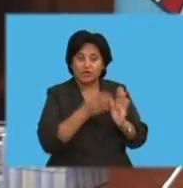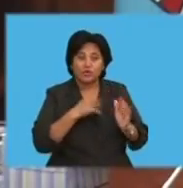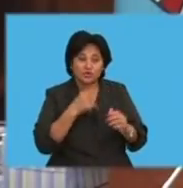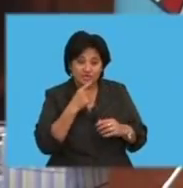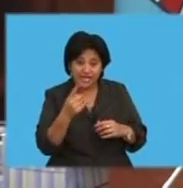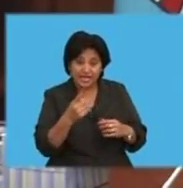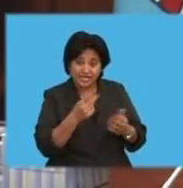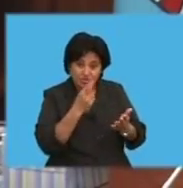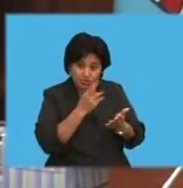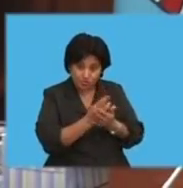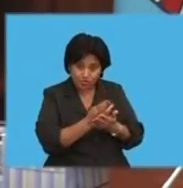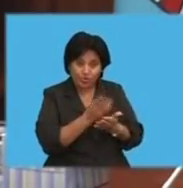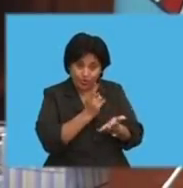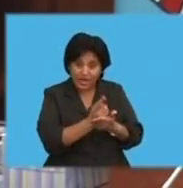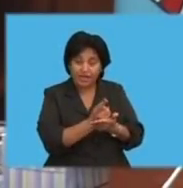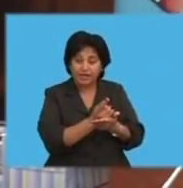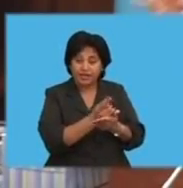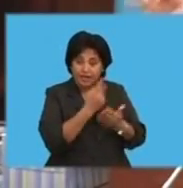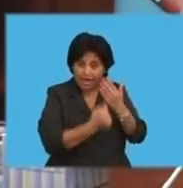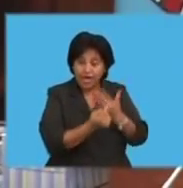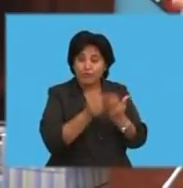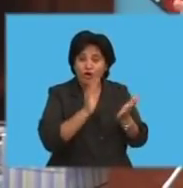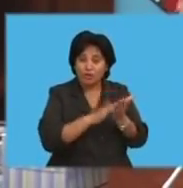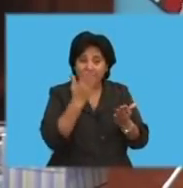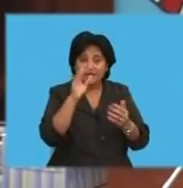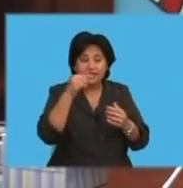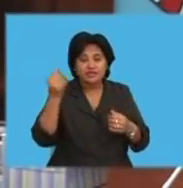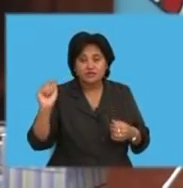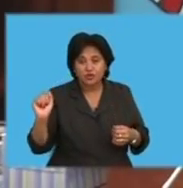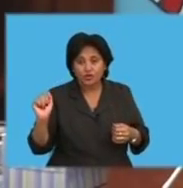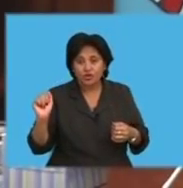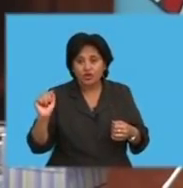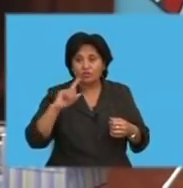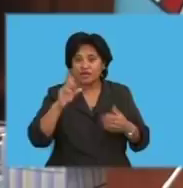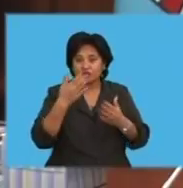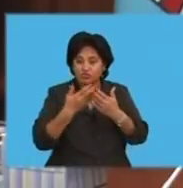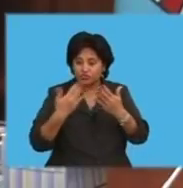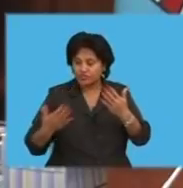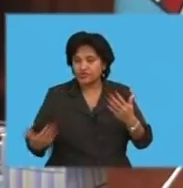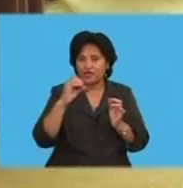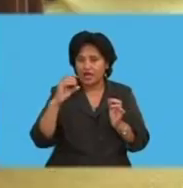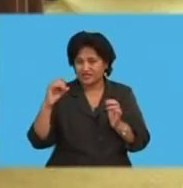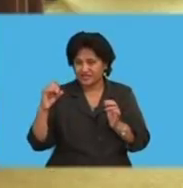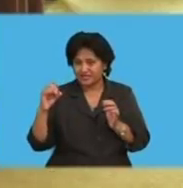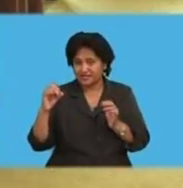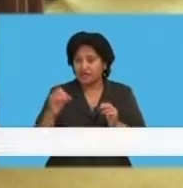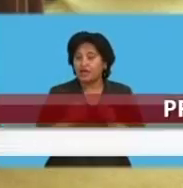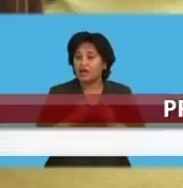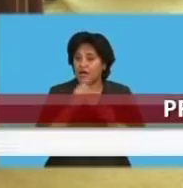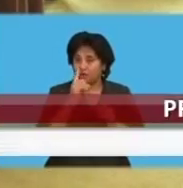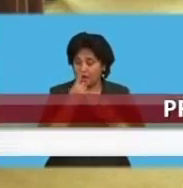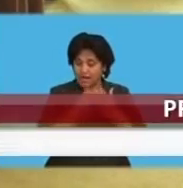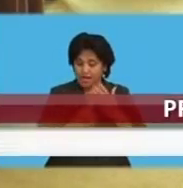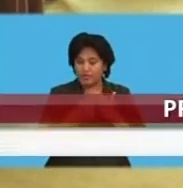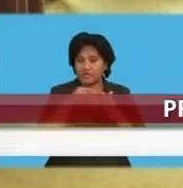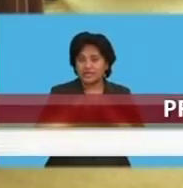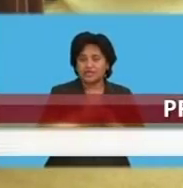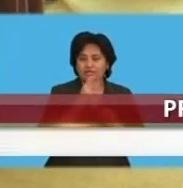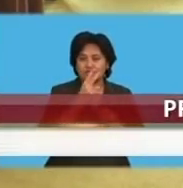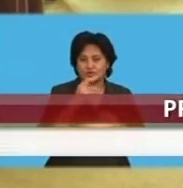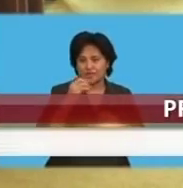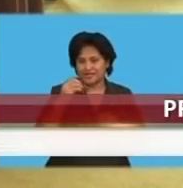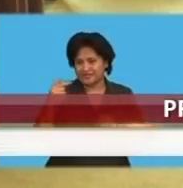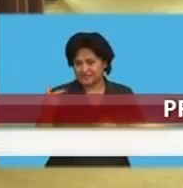million, which was budgeted in the 2017-2018 national budget. The 2007 census,